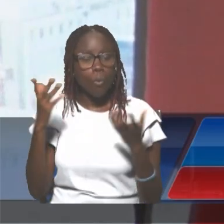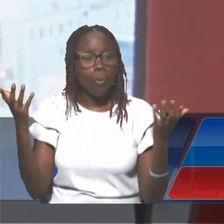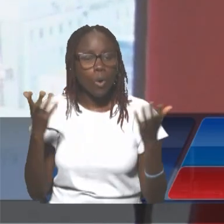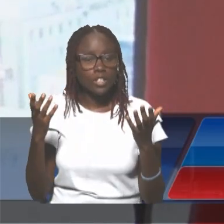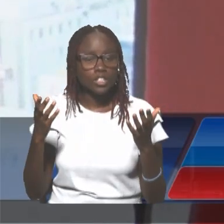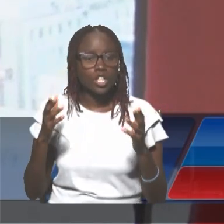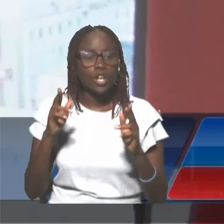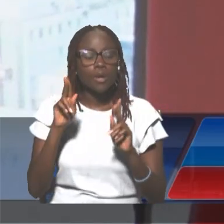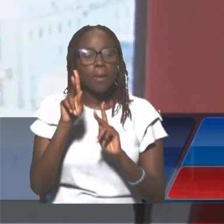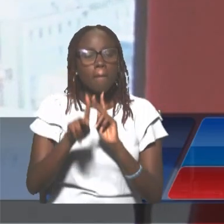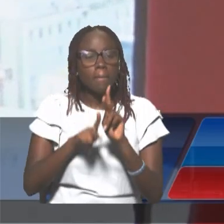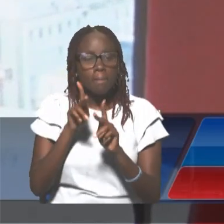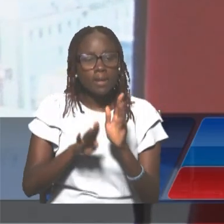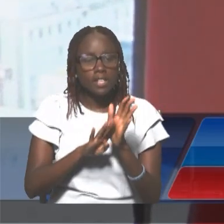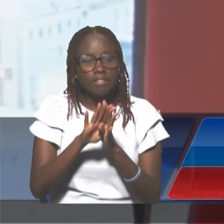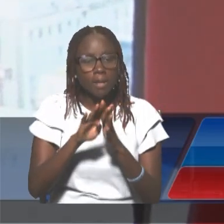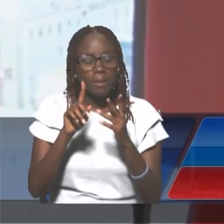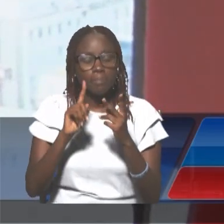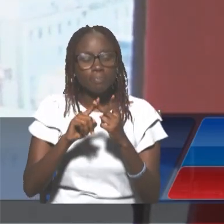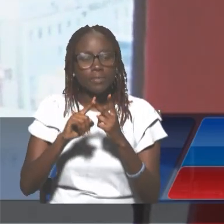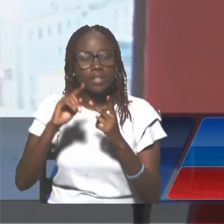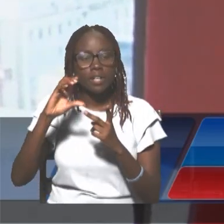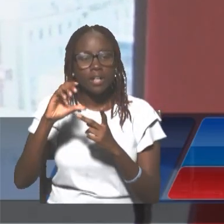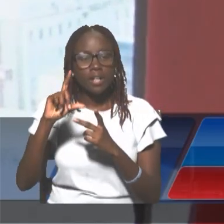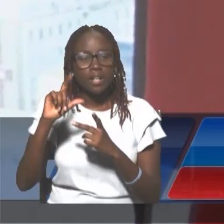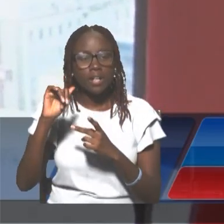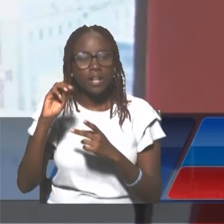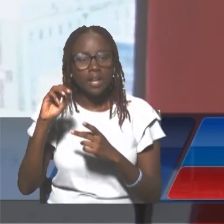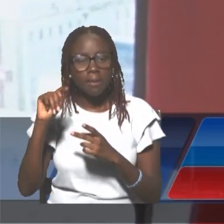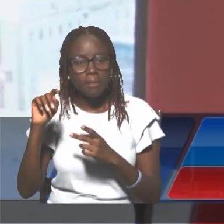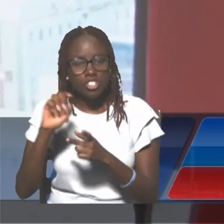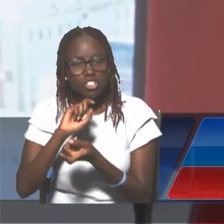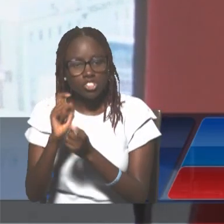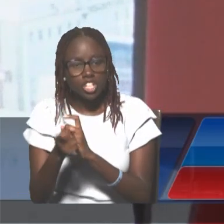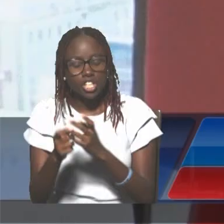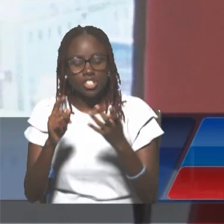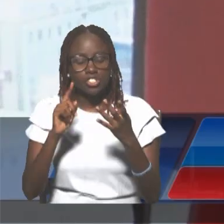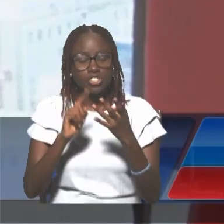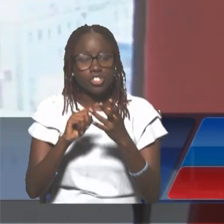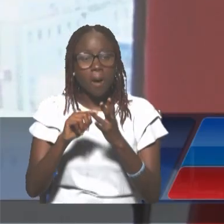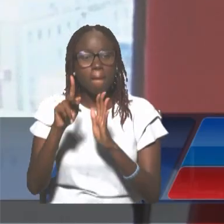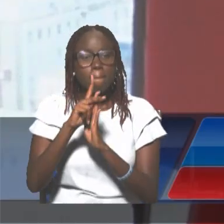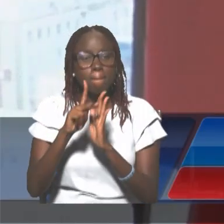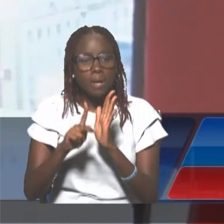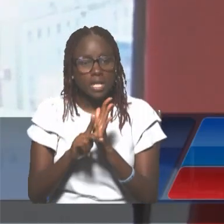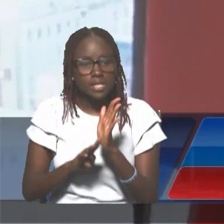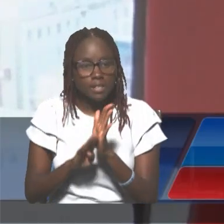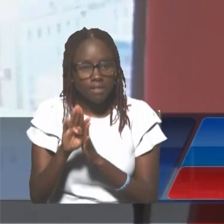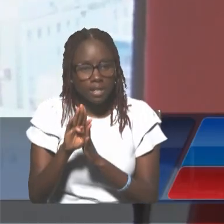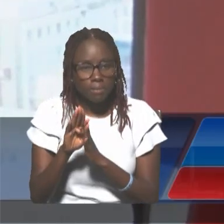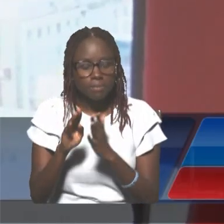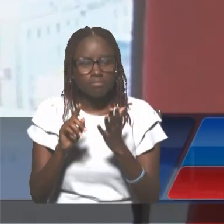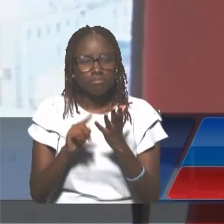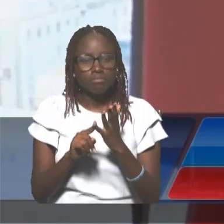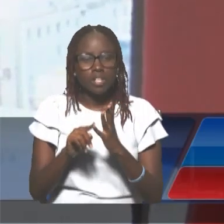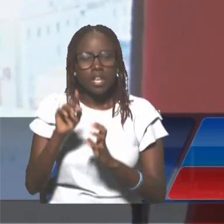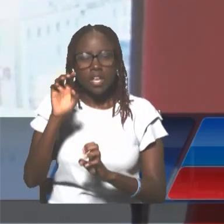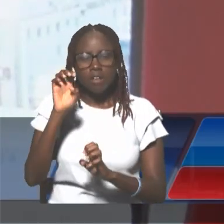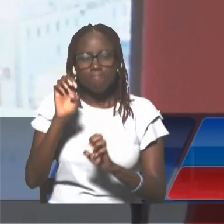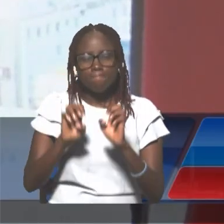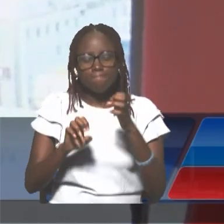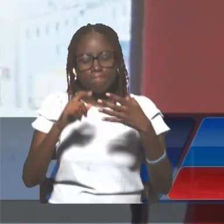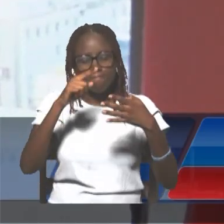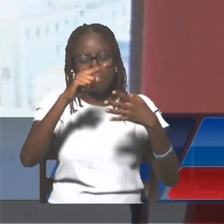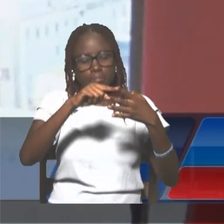and renewable energy, economic transformation, policy development and the like. Reassesses these